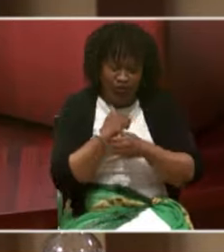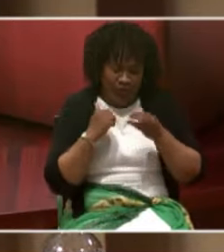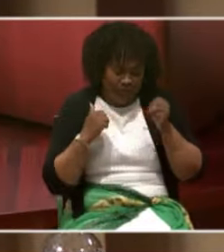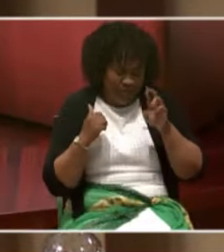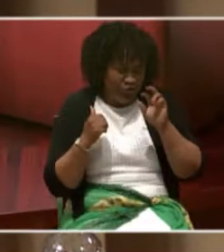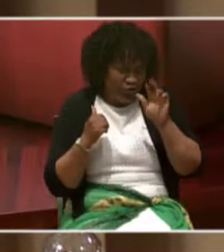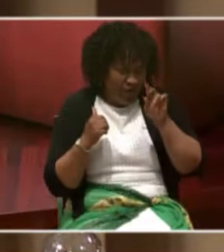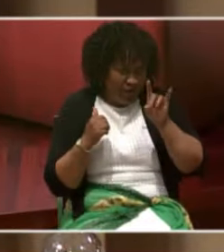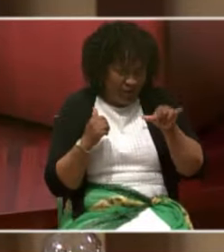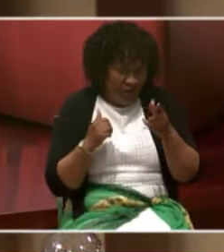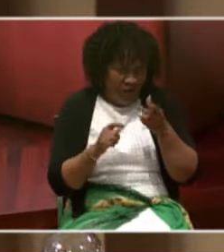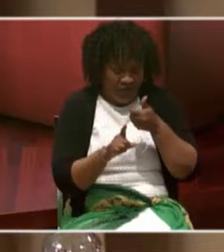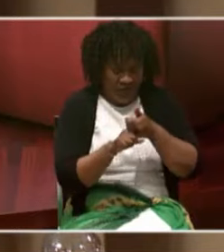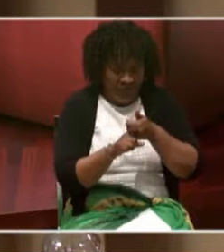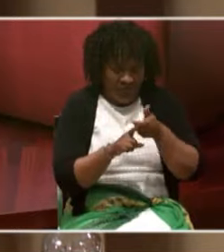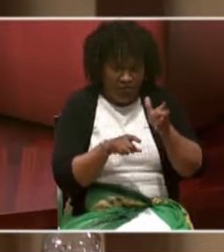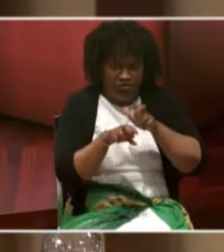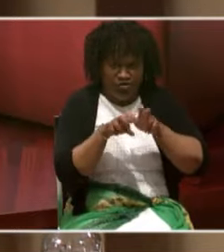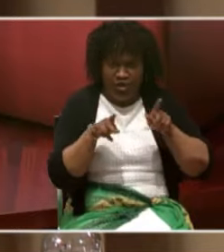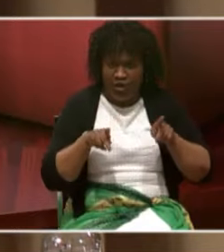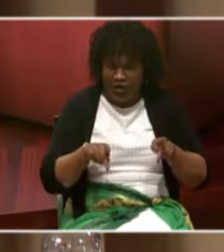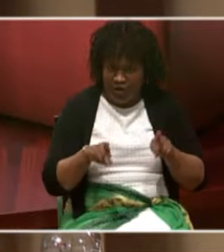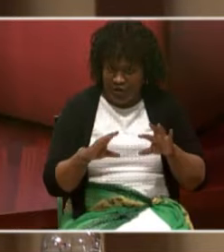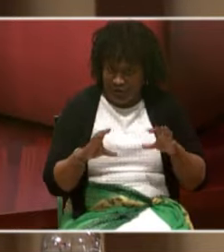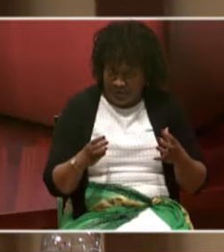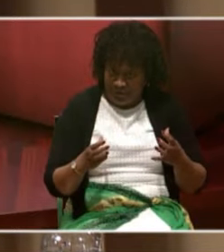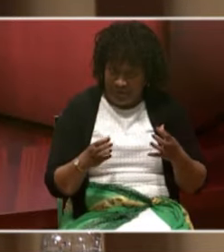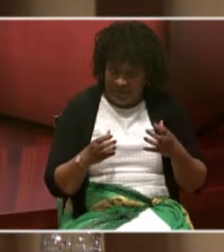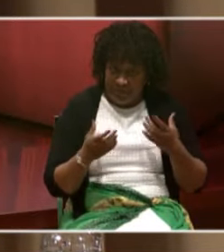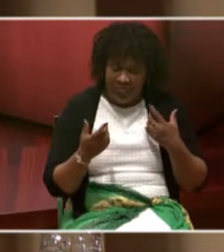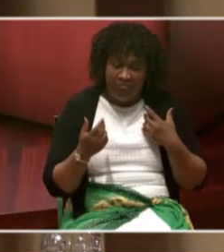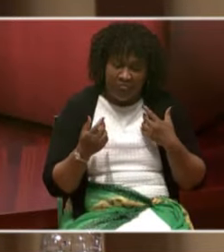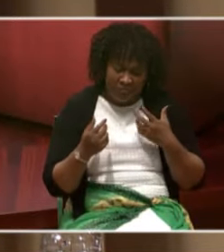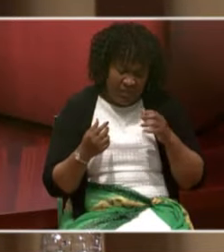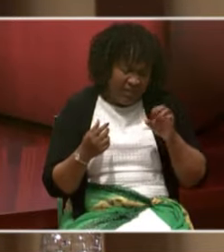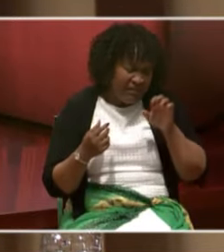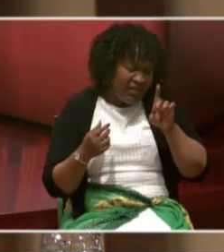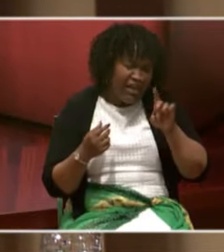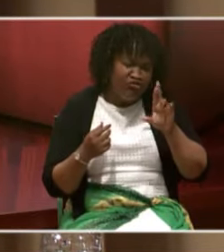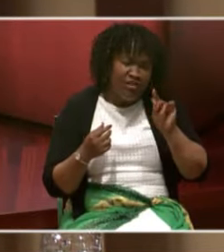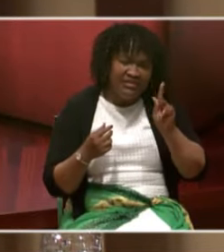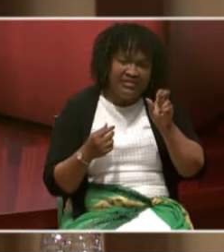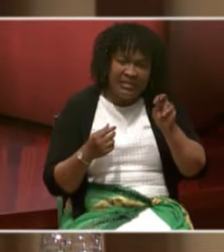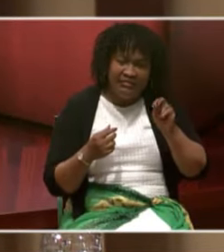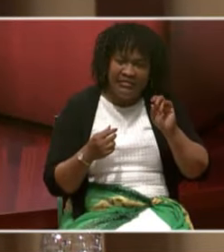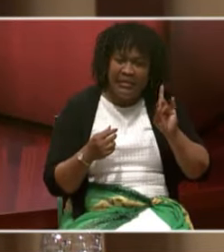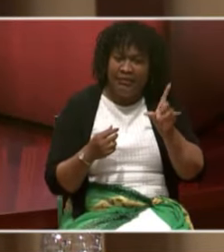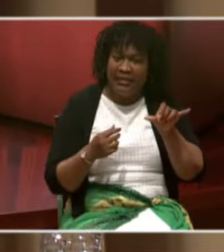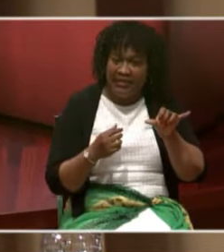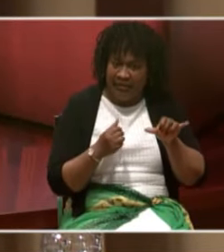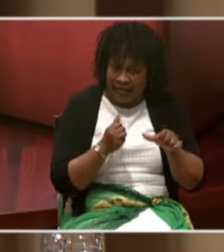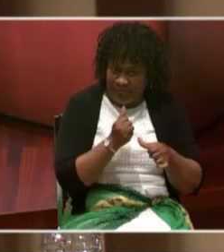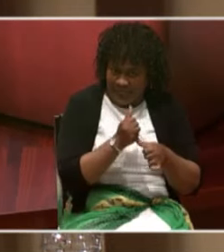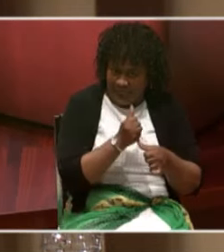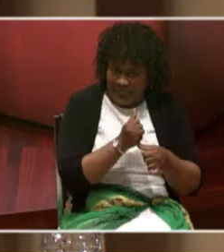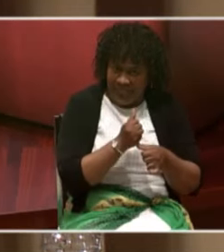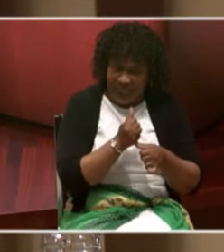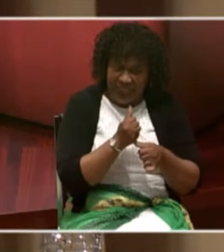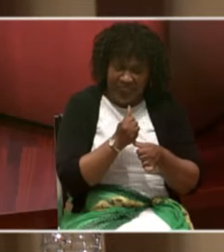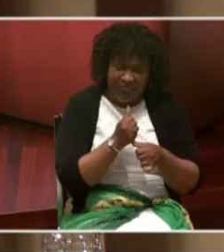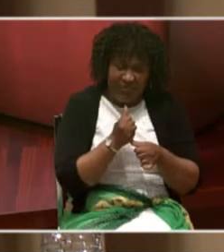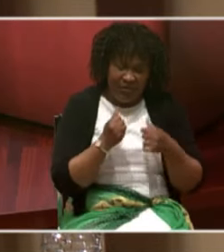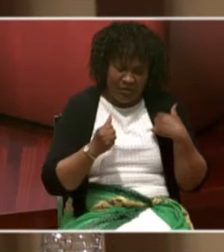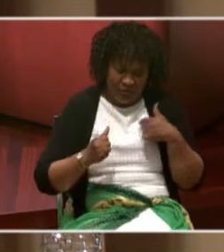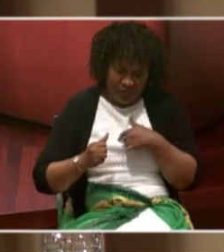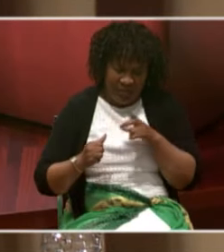register to vote. My old organization, the Student Nonviolent Coordinating Committee, we took the position that the only qualification